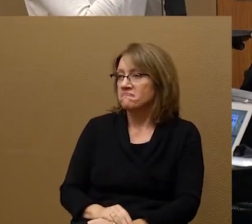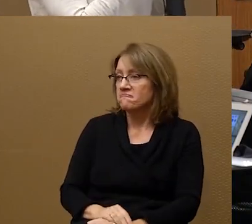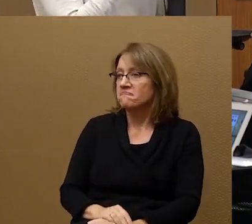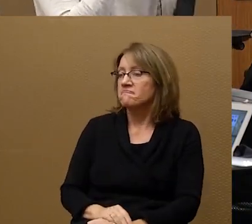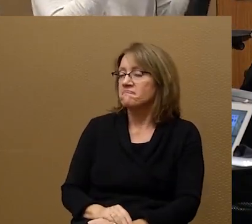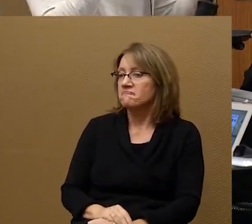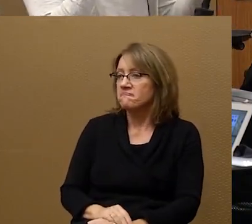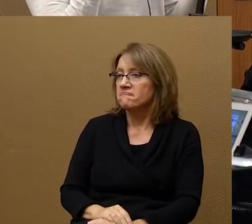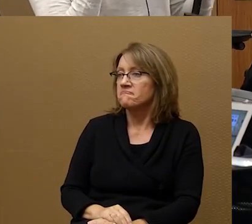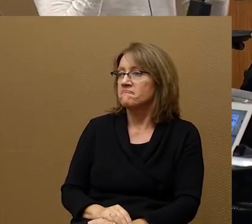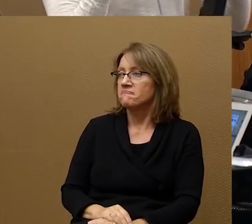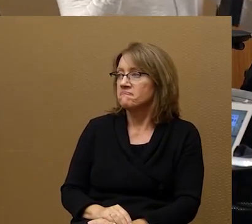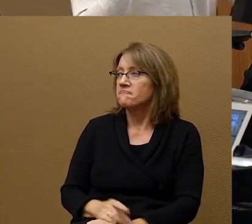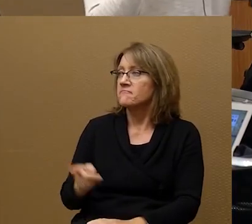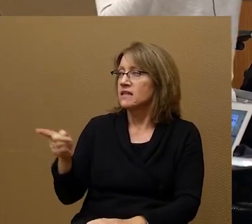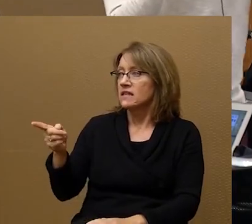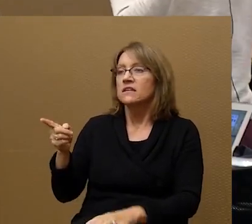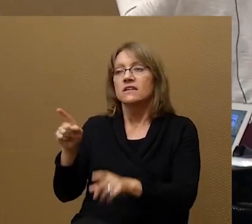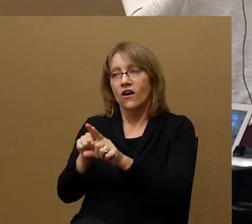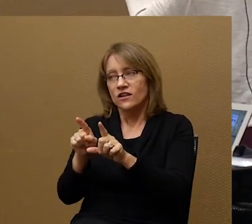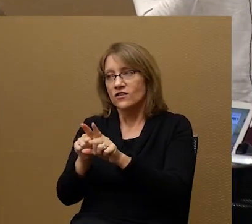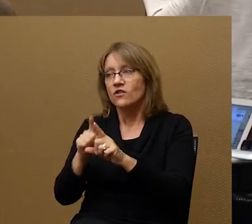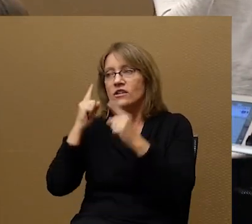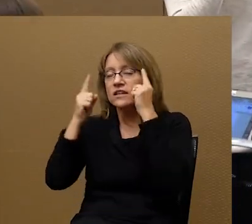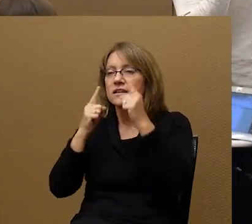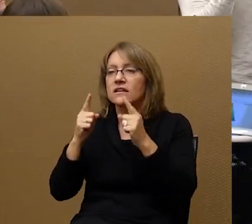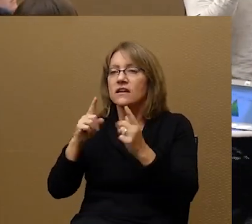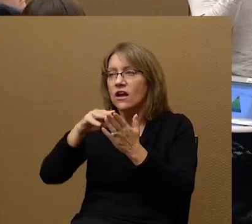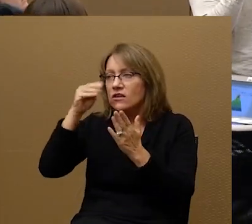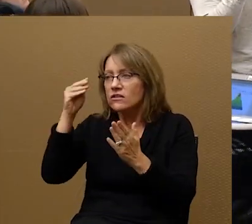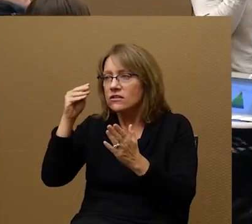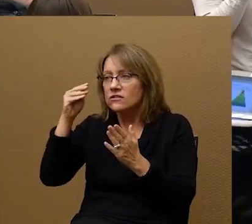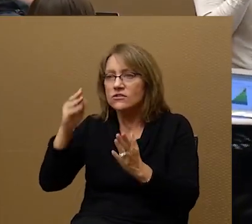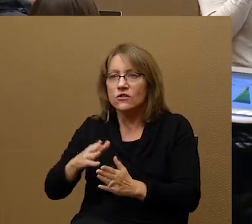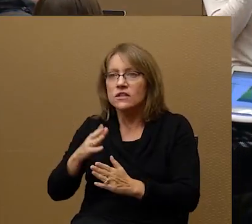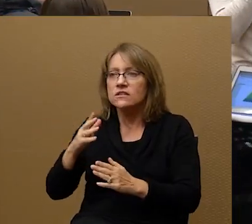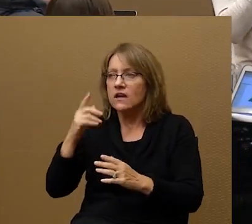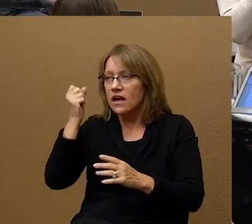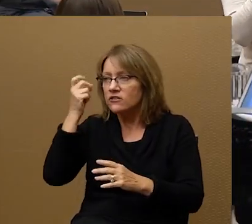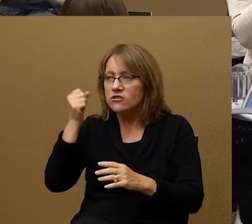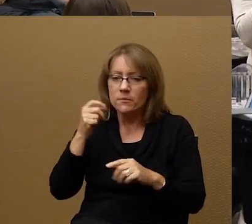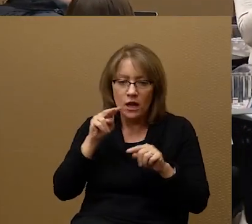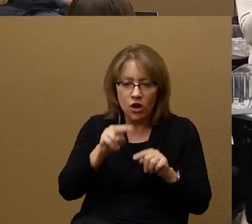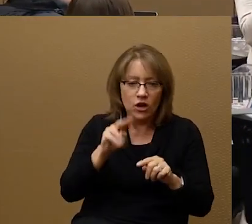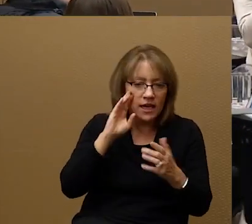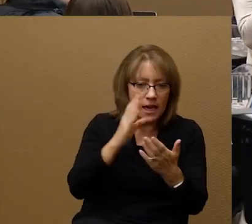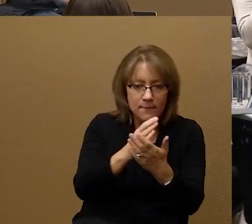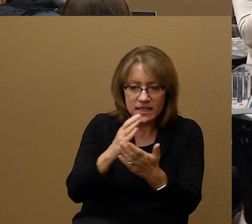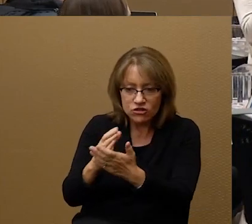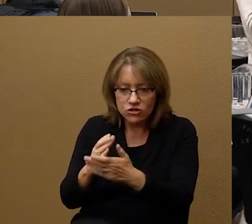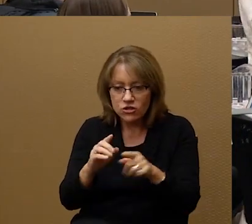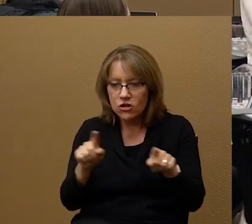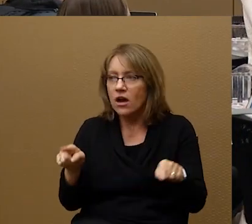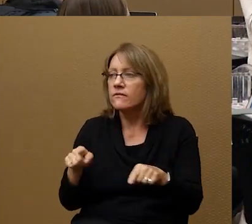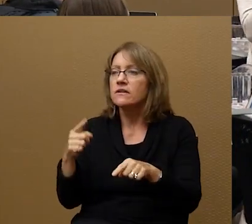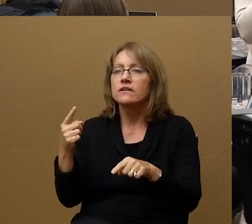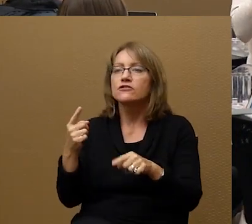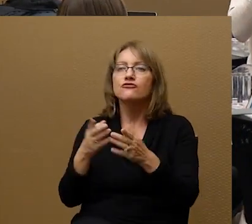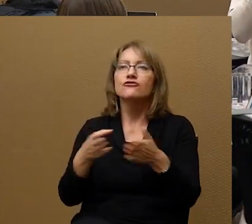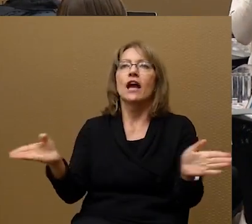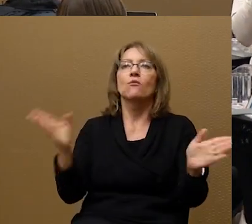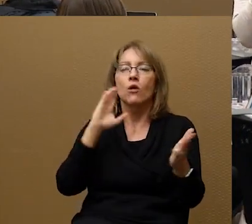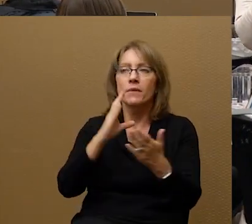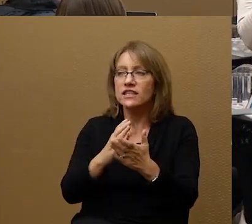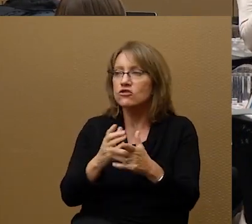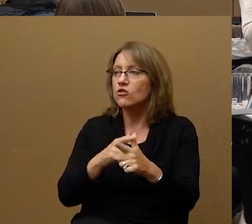in consideration. Can the students understand by looking at board maker pictures, or do they need a picture of themselves? Anybody else